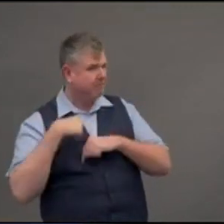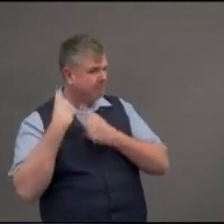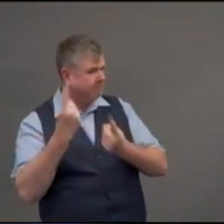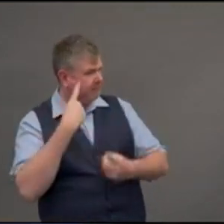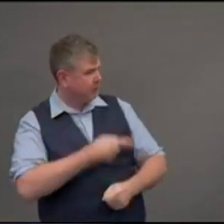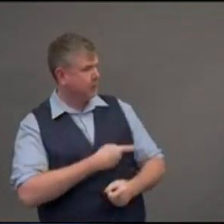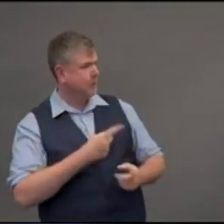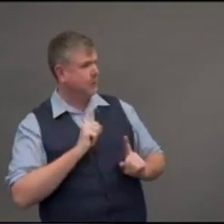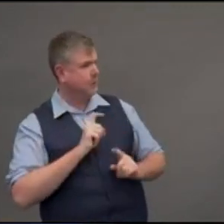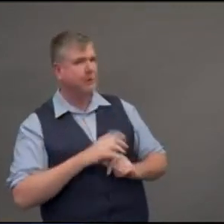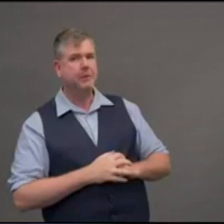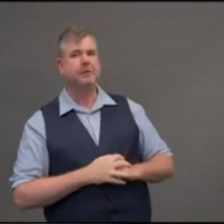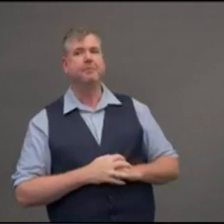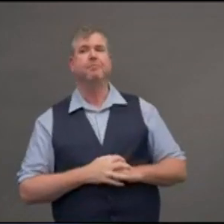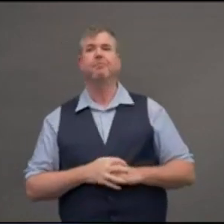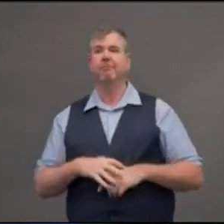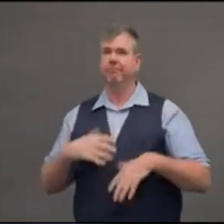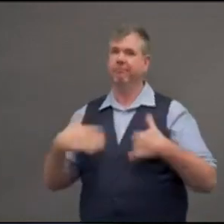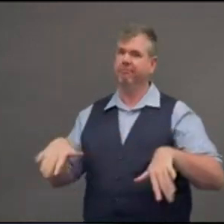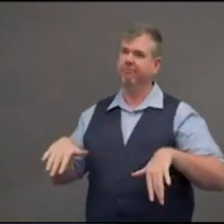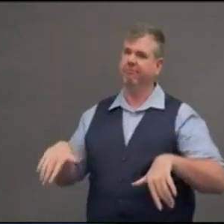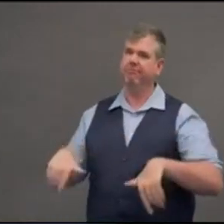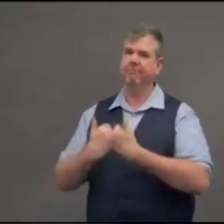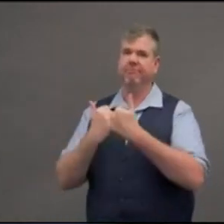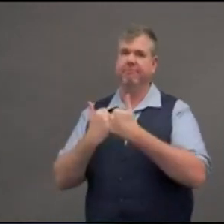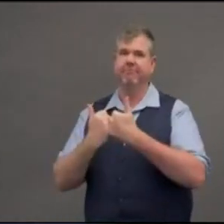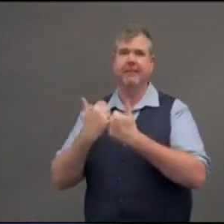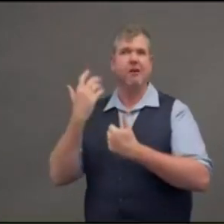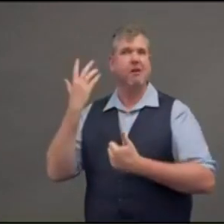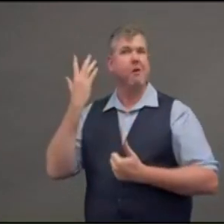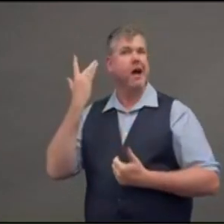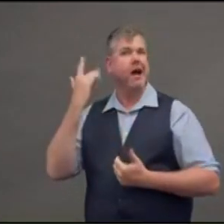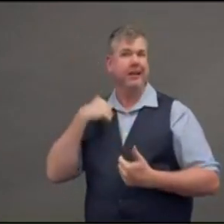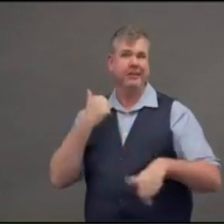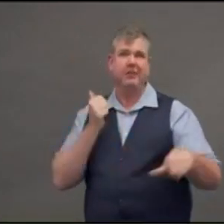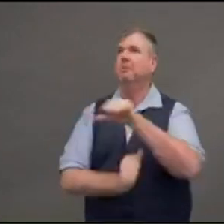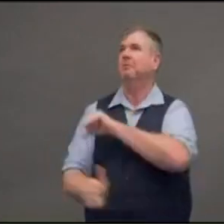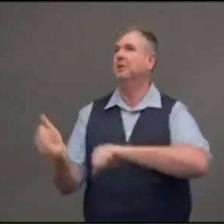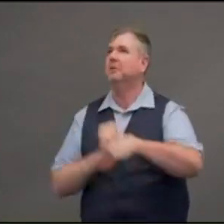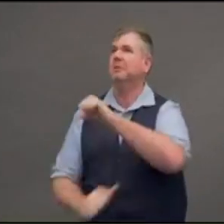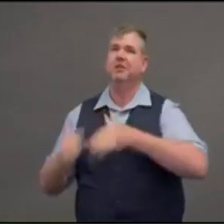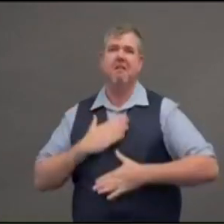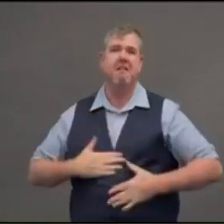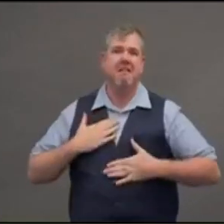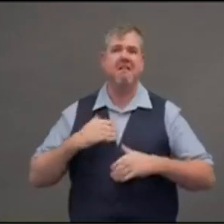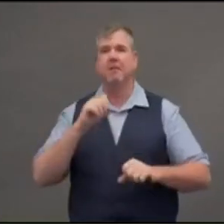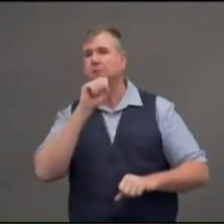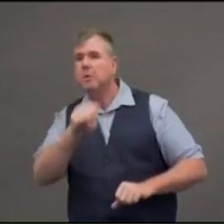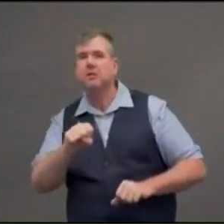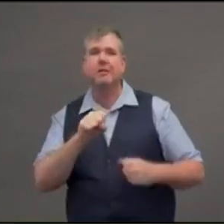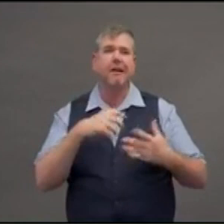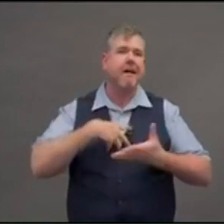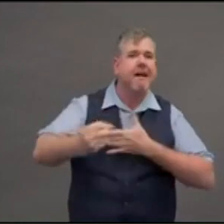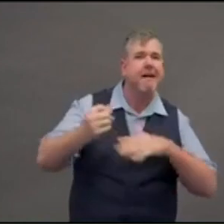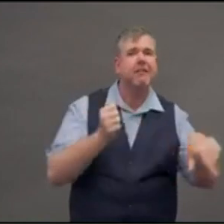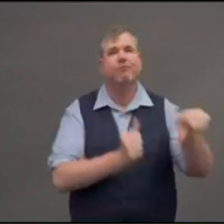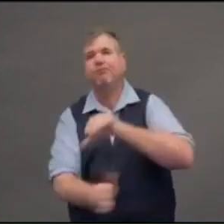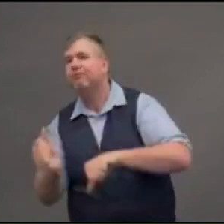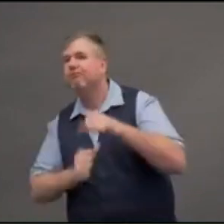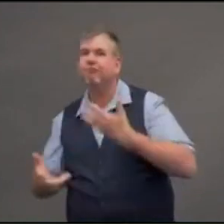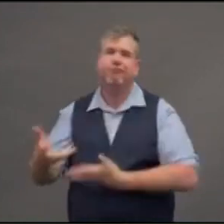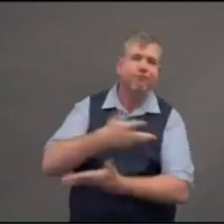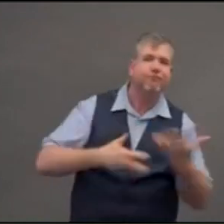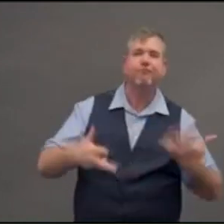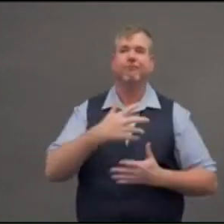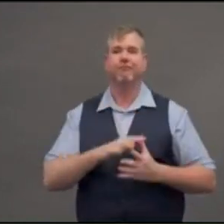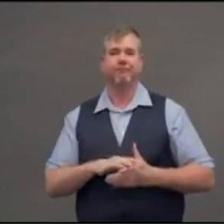a very social butterfly, so I like attending events and going out with my friends. So it's been really hard, especially